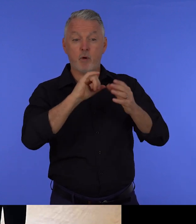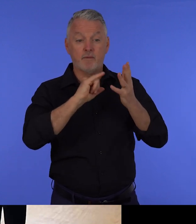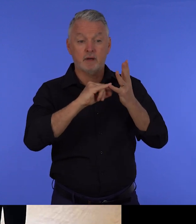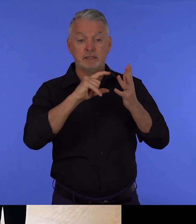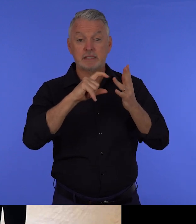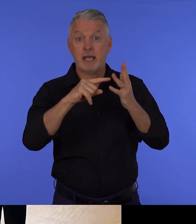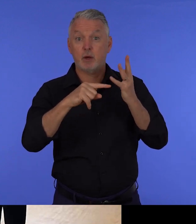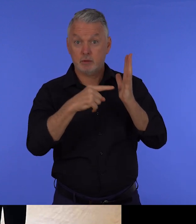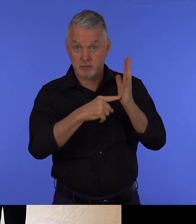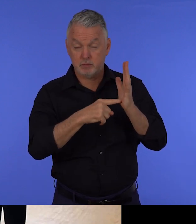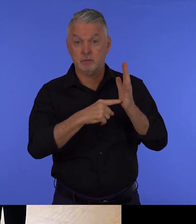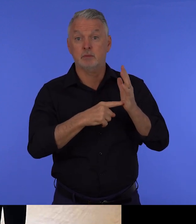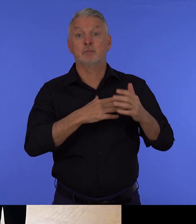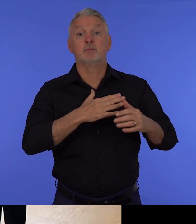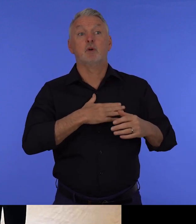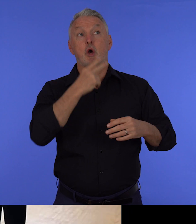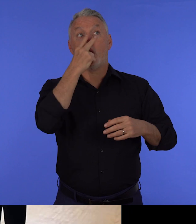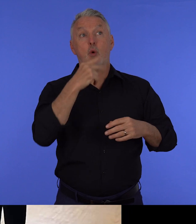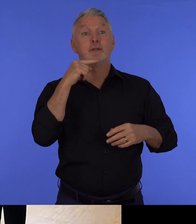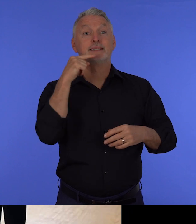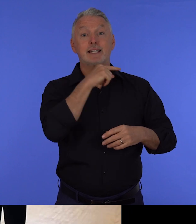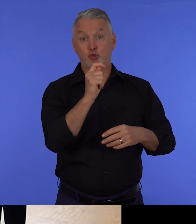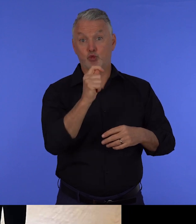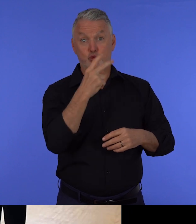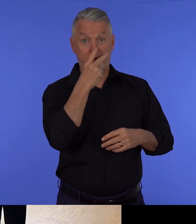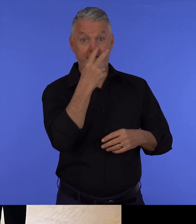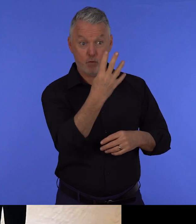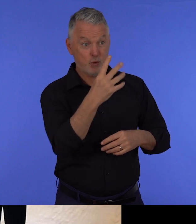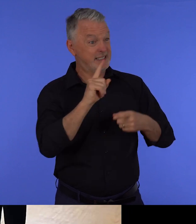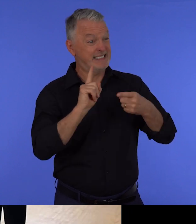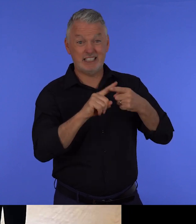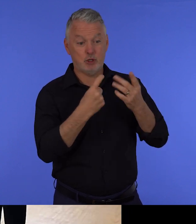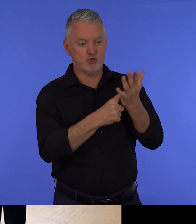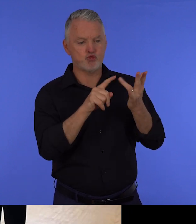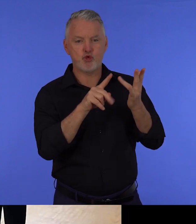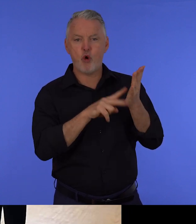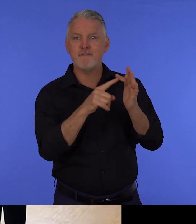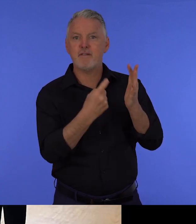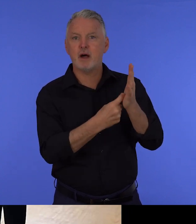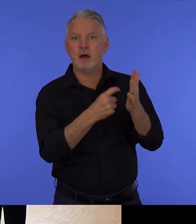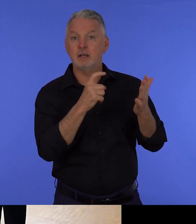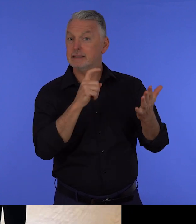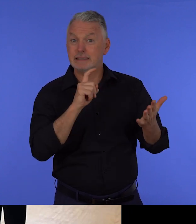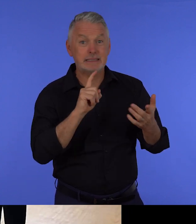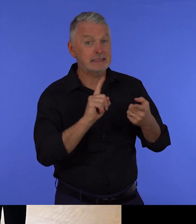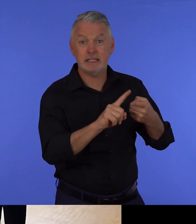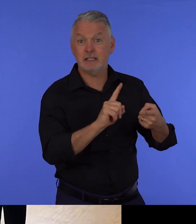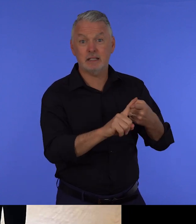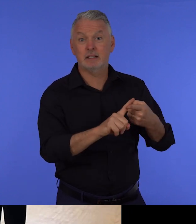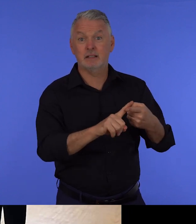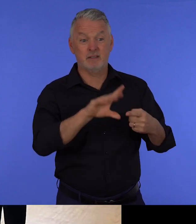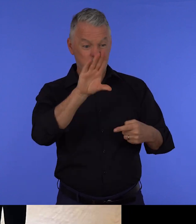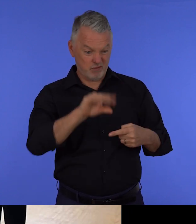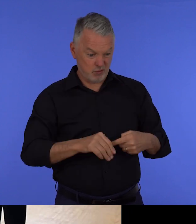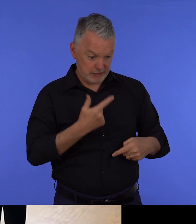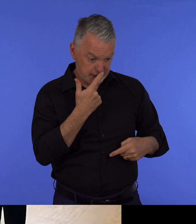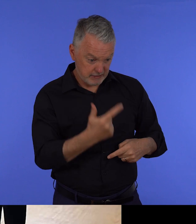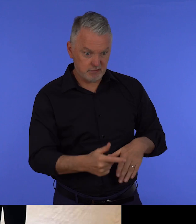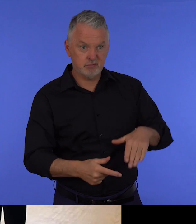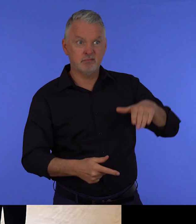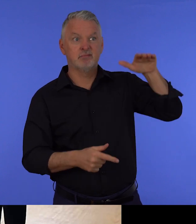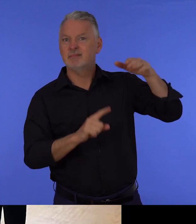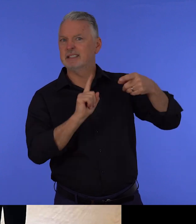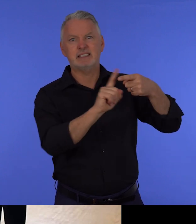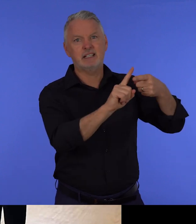siblings have all been involved in Scouts. My eldest son turns 24 very soon, and he's still a rover. He's